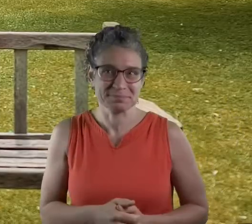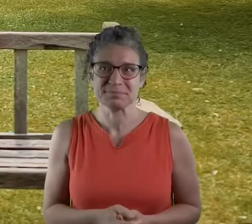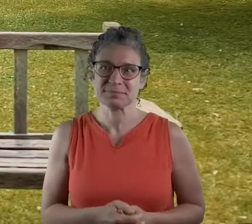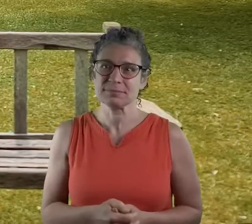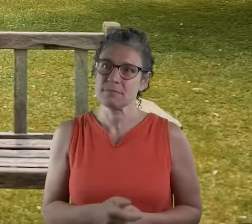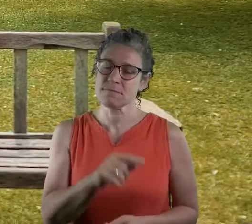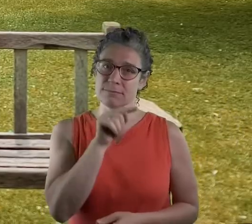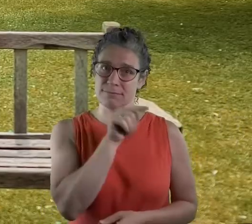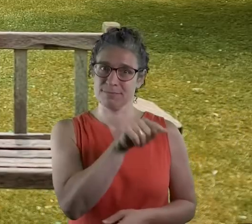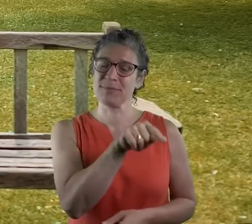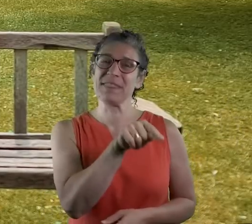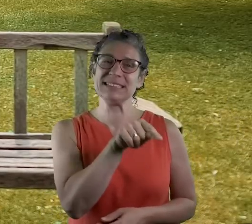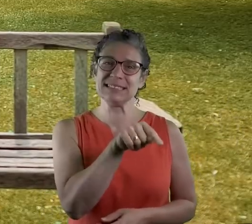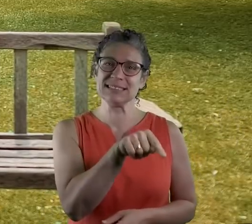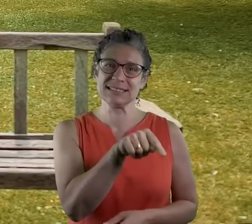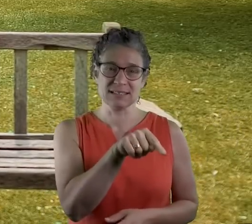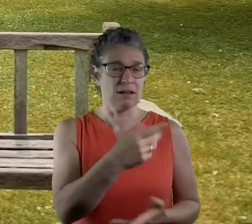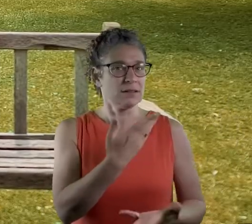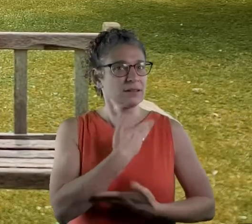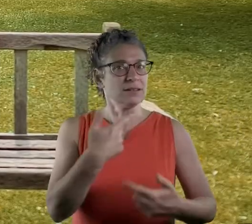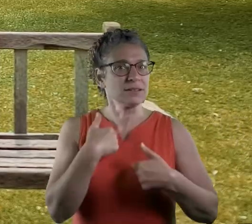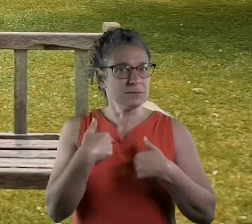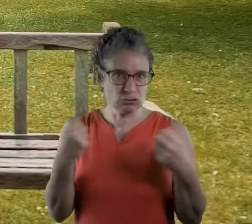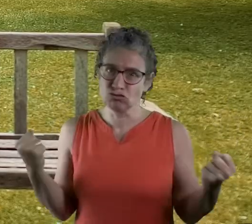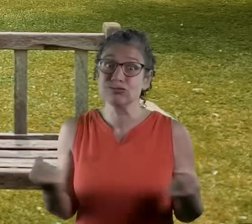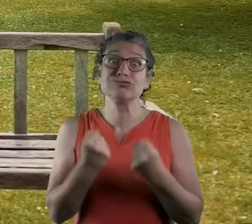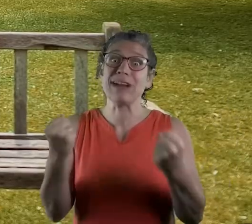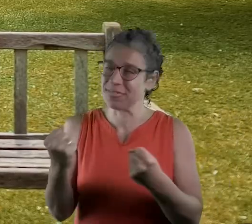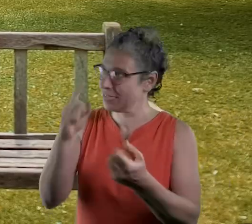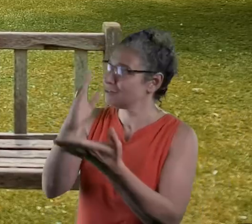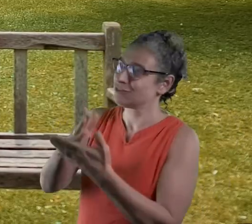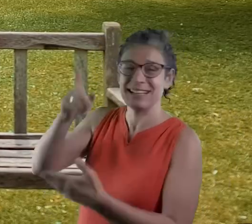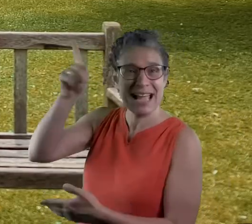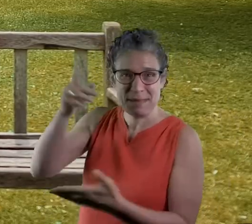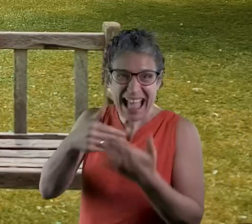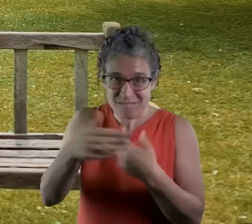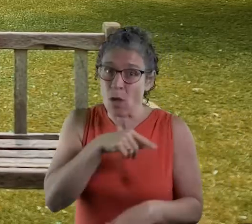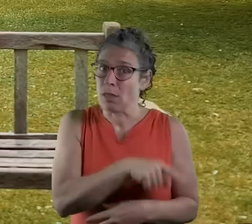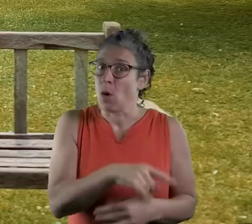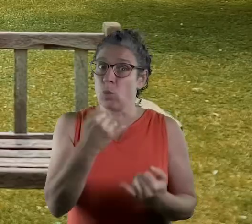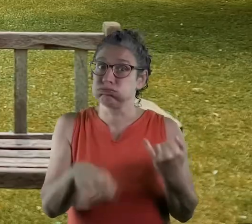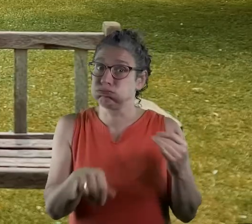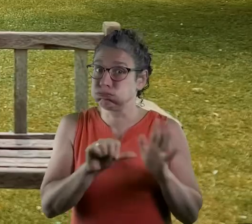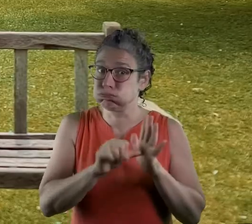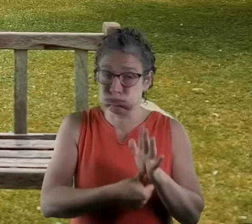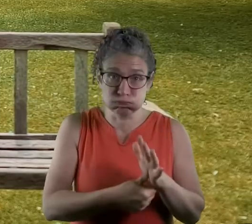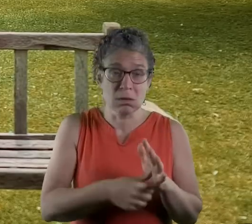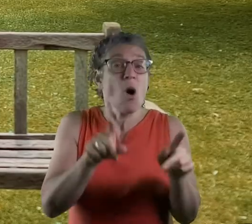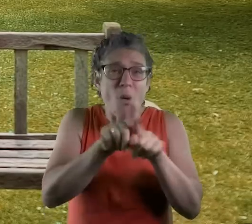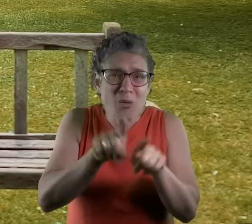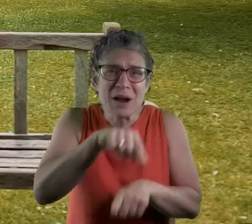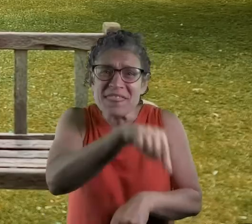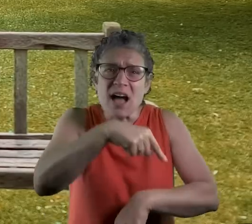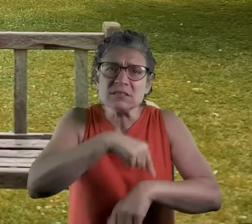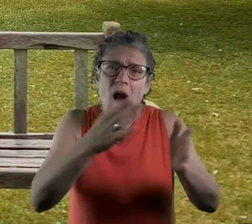And this has sort of strengthened my faith in God, that even during the hardest of times, having